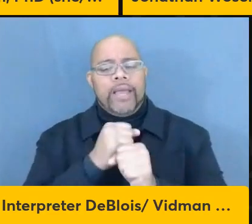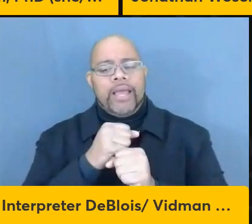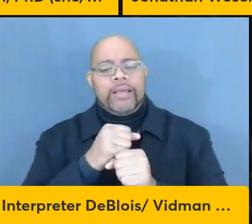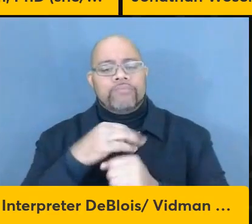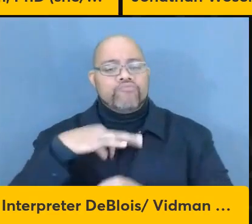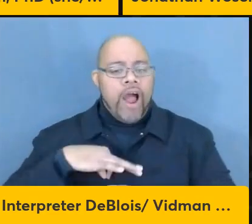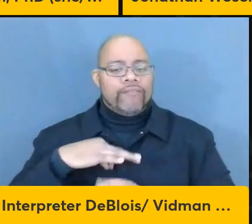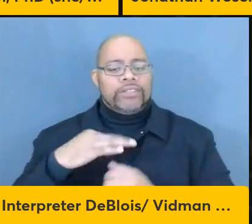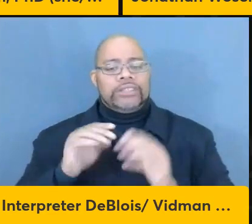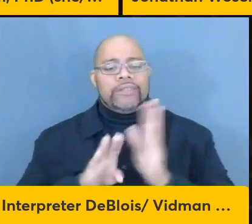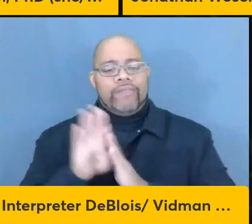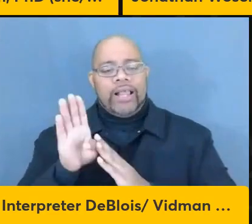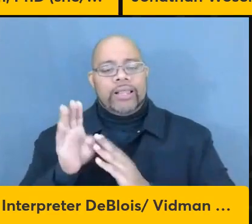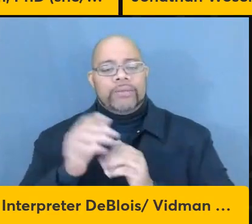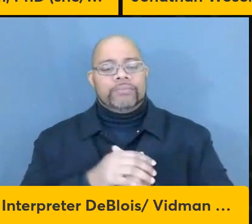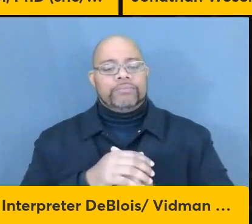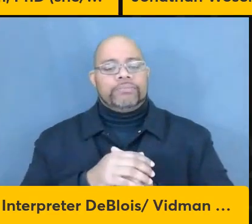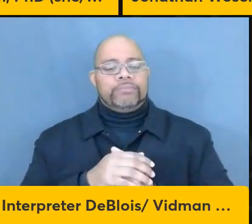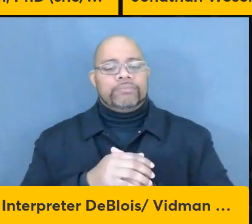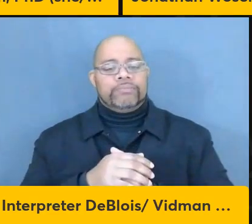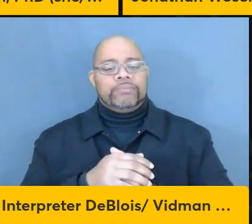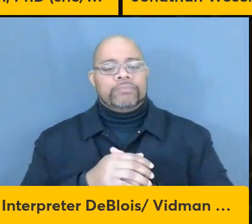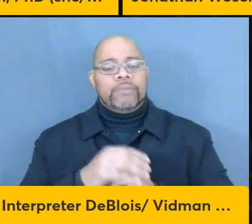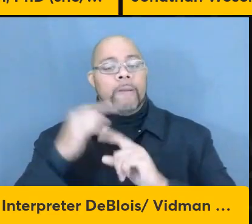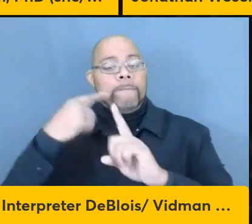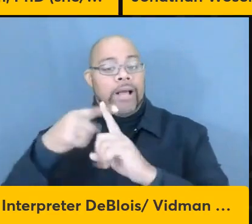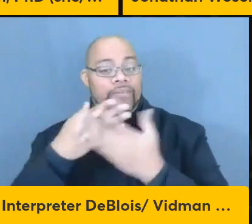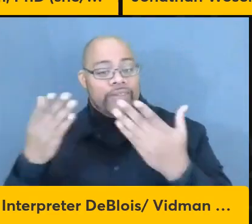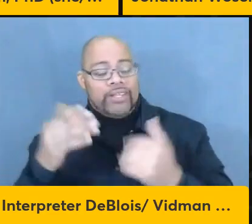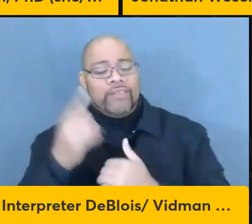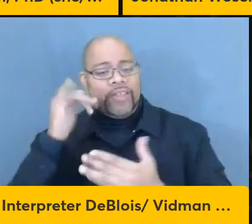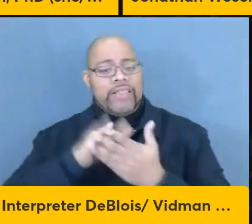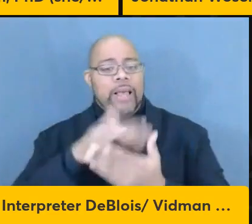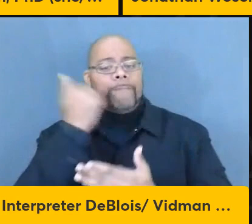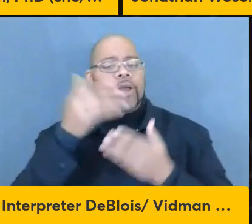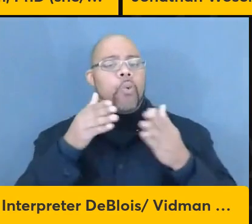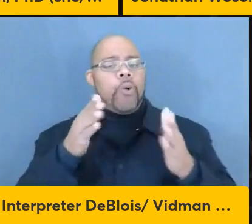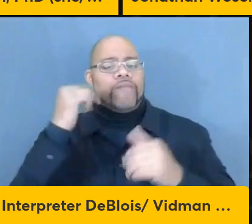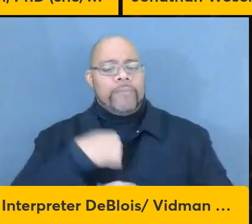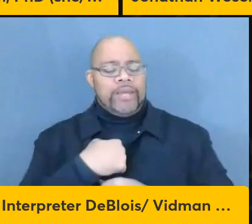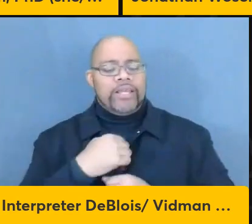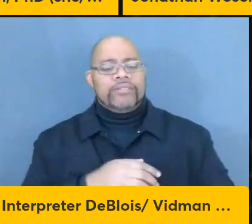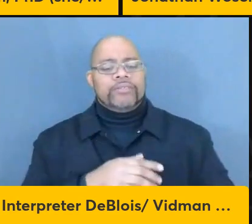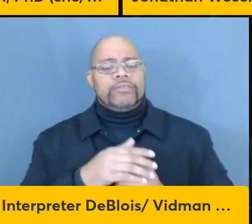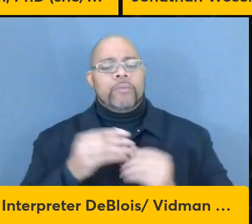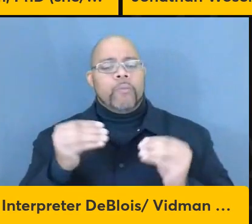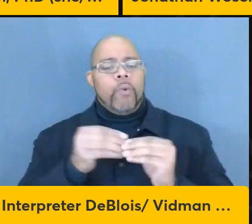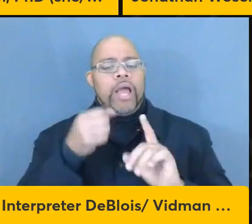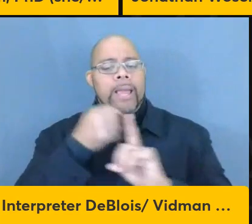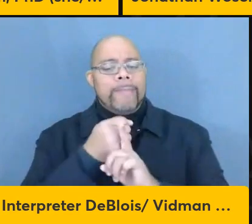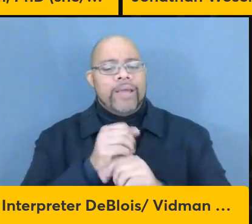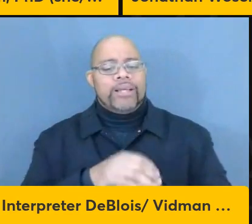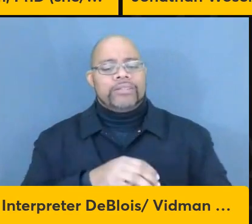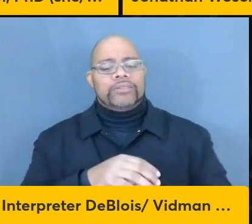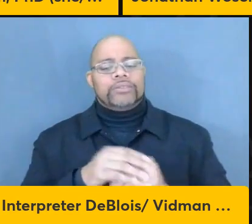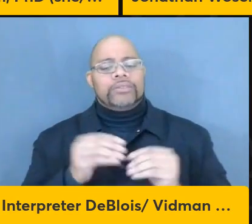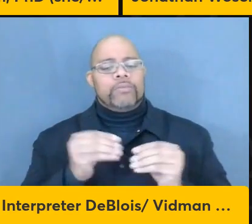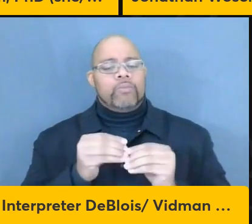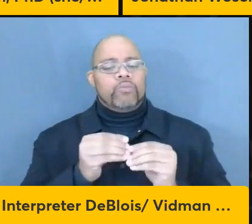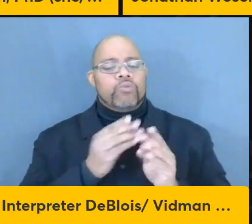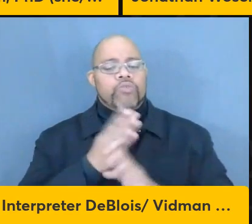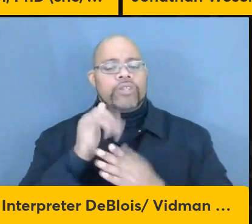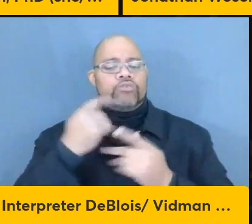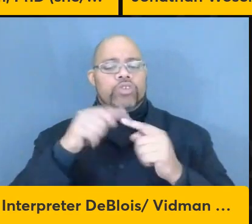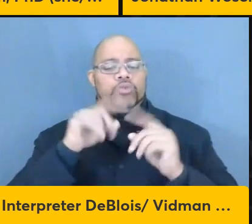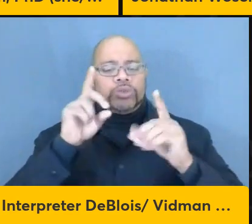and develop and maybe perhaps a lucrative upside of it. So I thought, that's a better path for me for more impact and more of a autonomy over a career that I was trying to